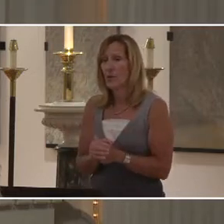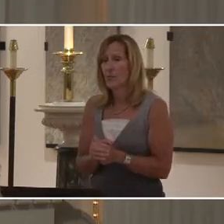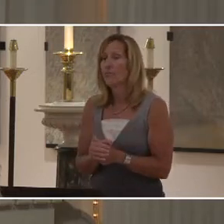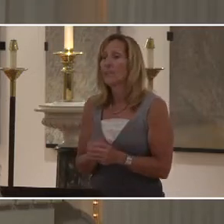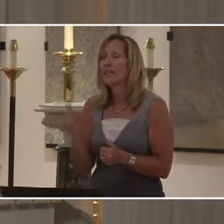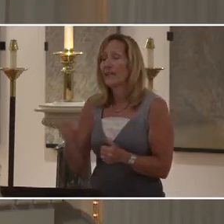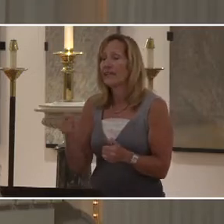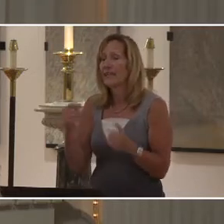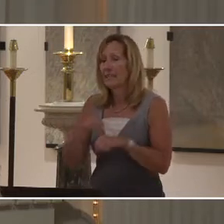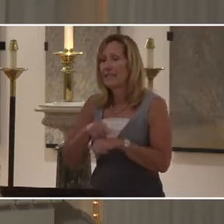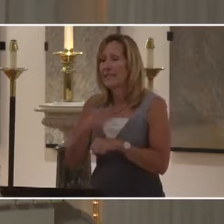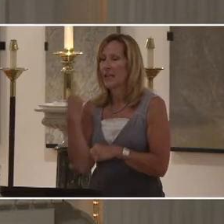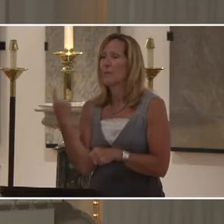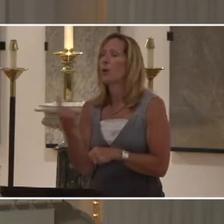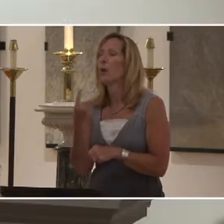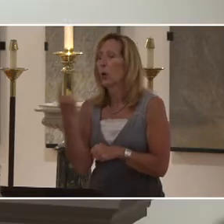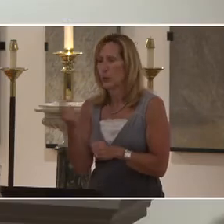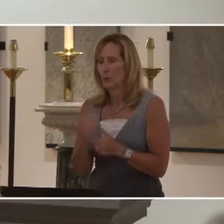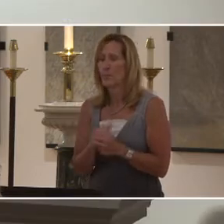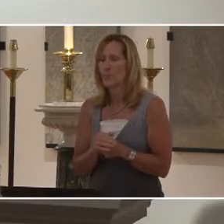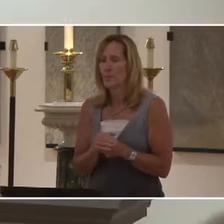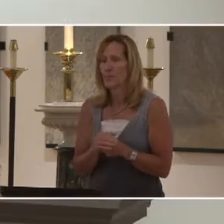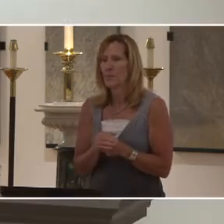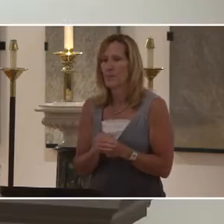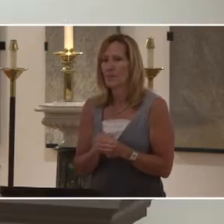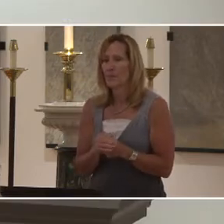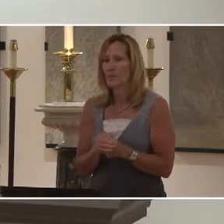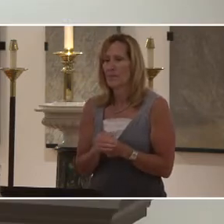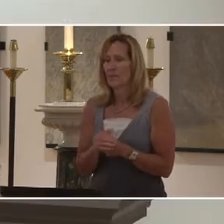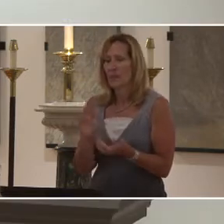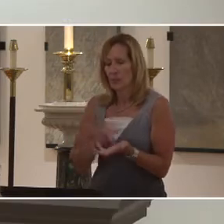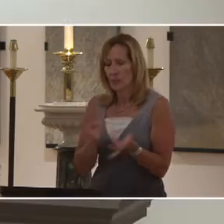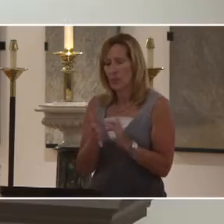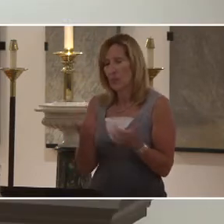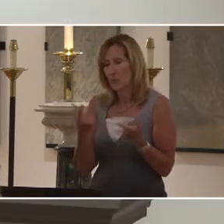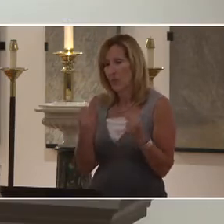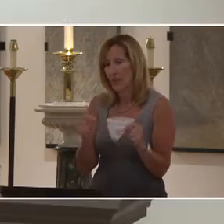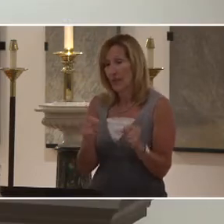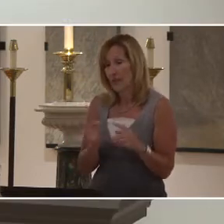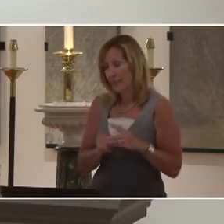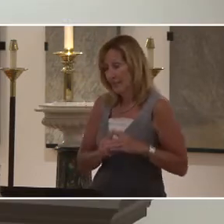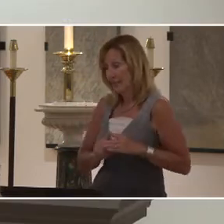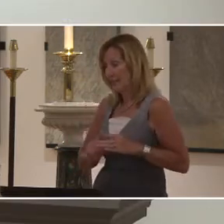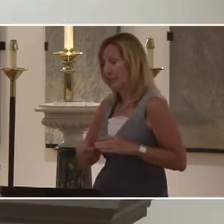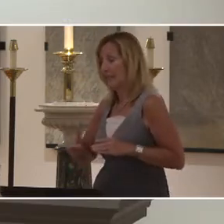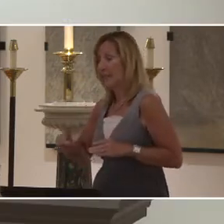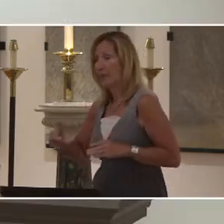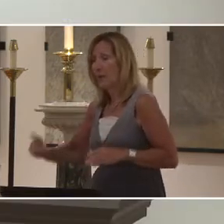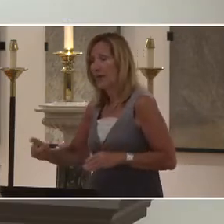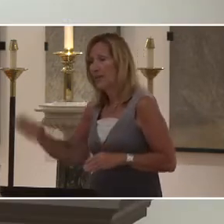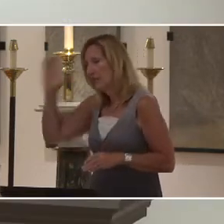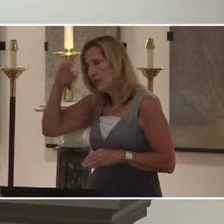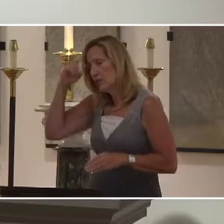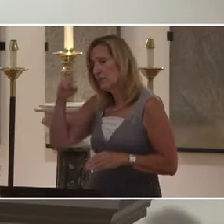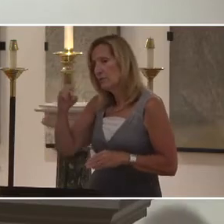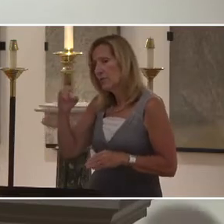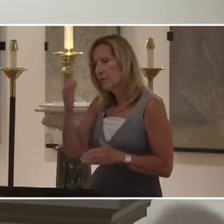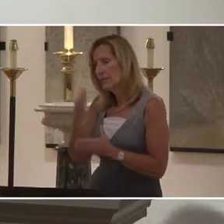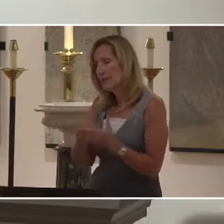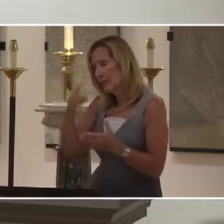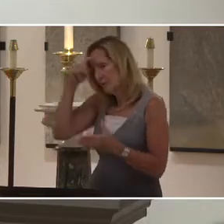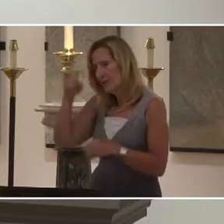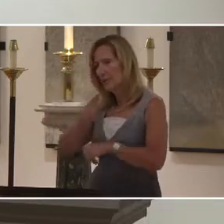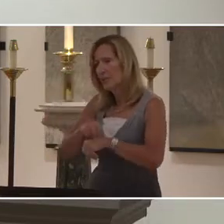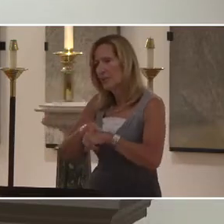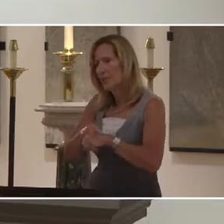some time alone. So he tries to get away. He's looking for a little bit of